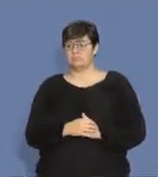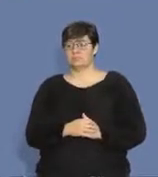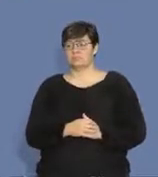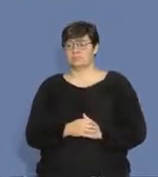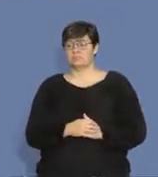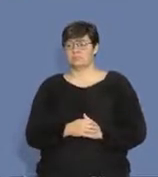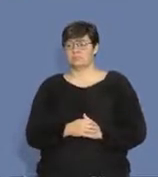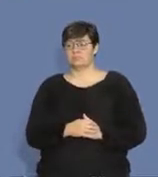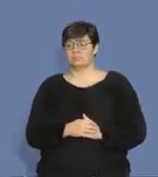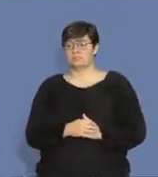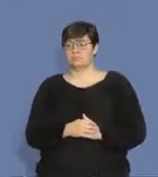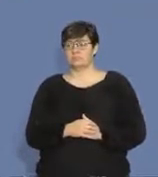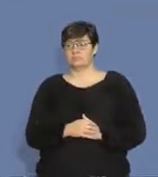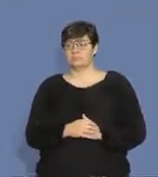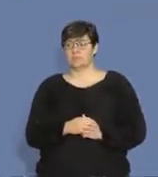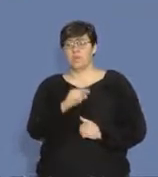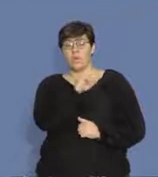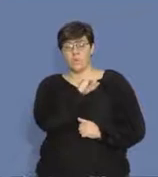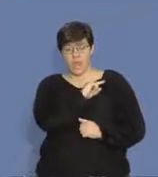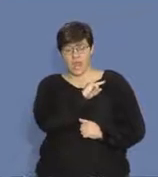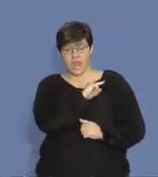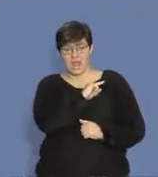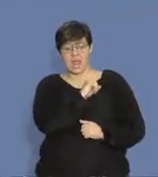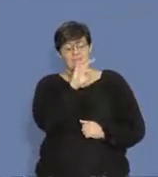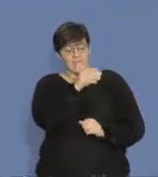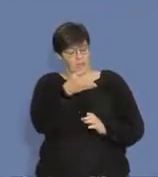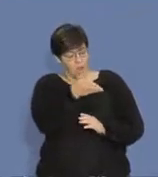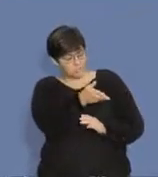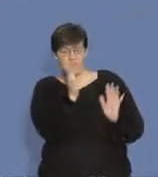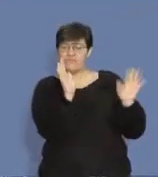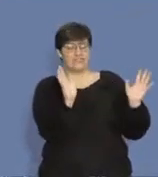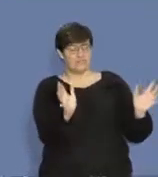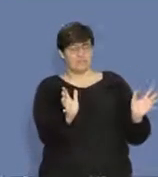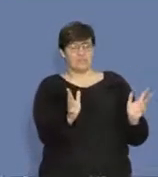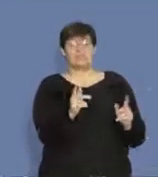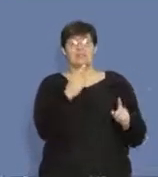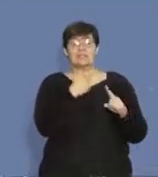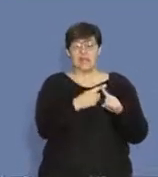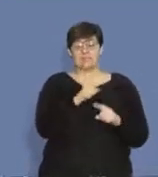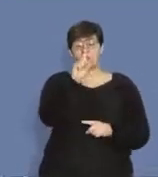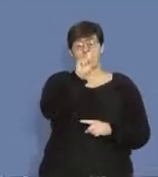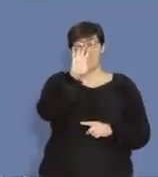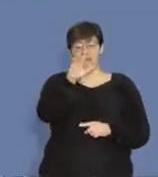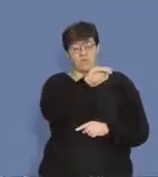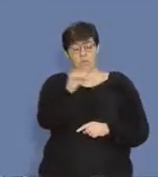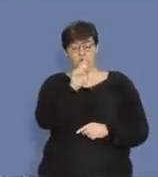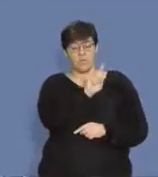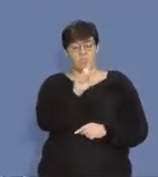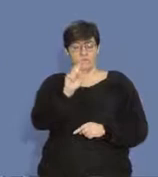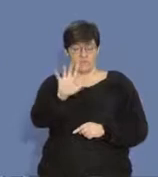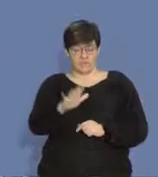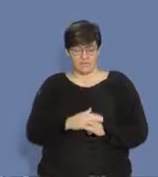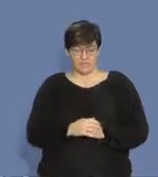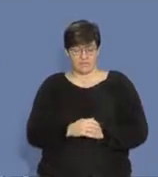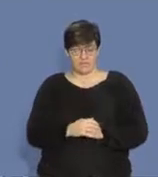10,120. Because it's inclusive of VAT, you say times the 15 divided by 115